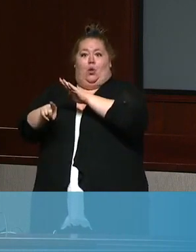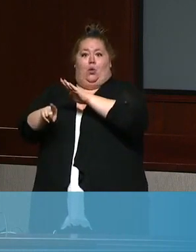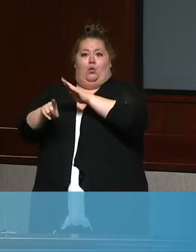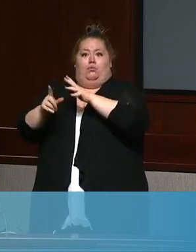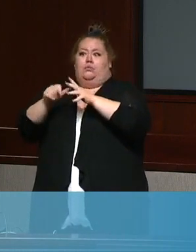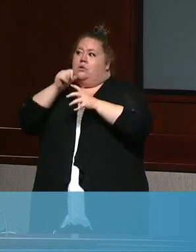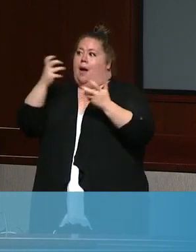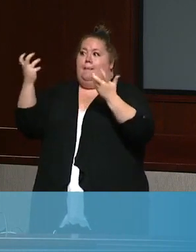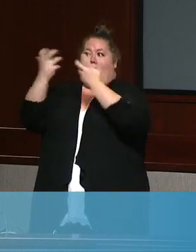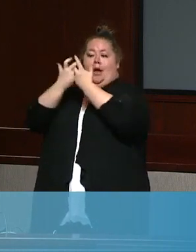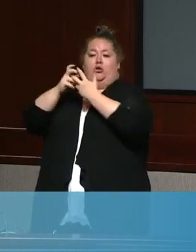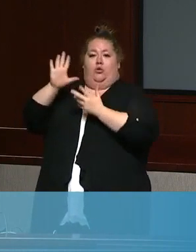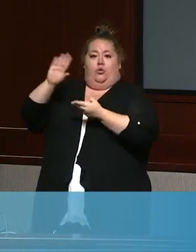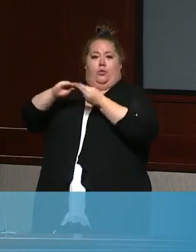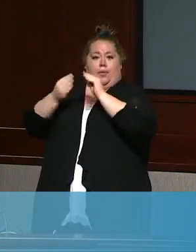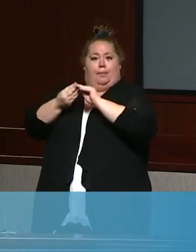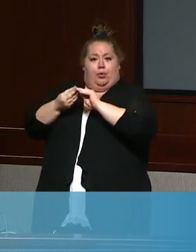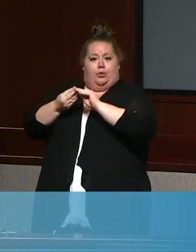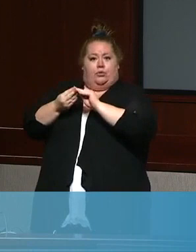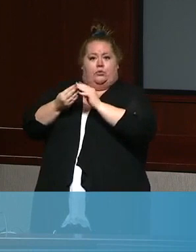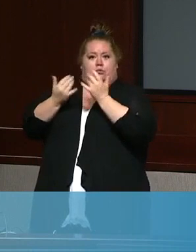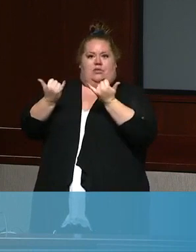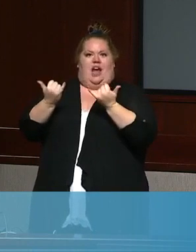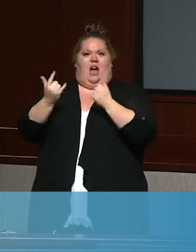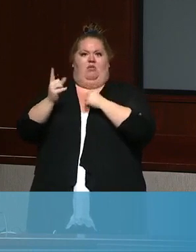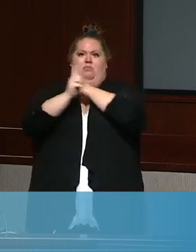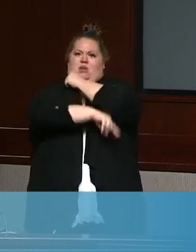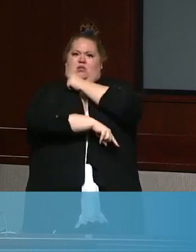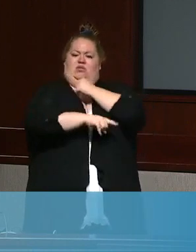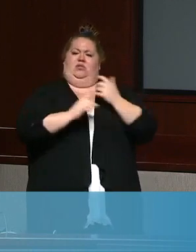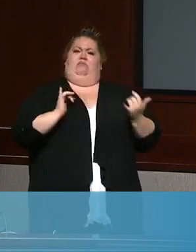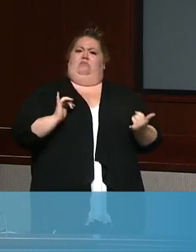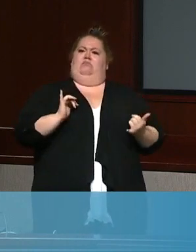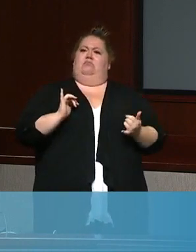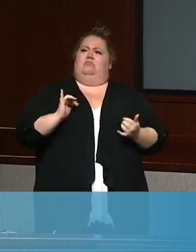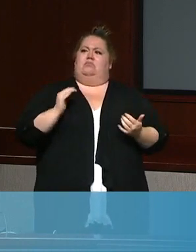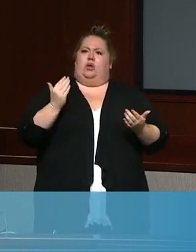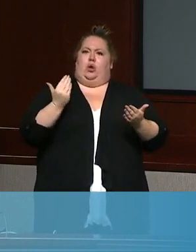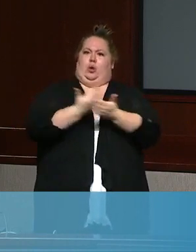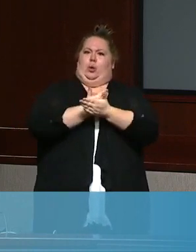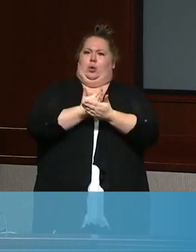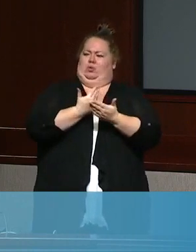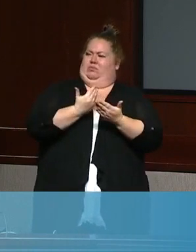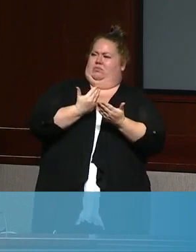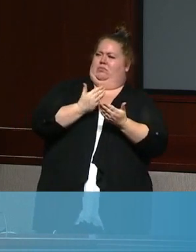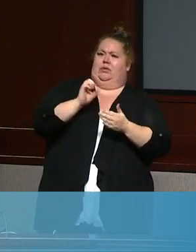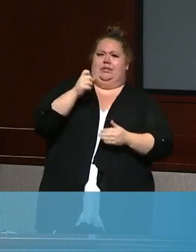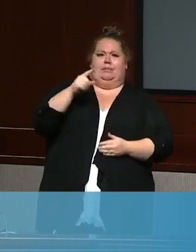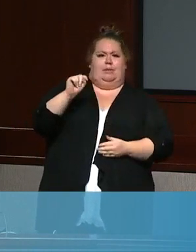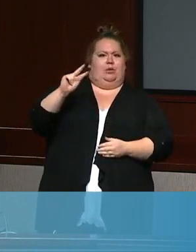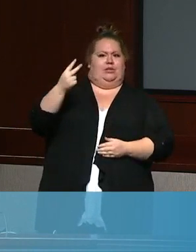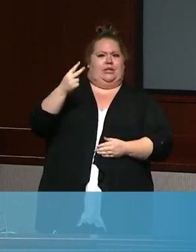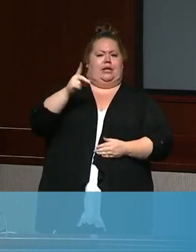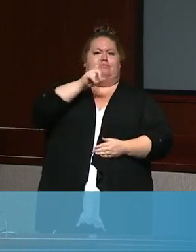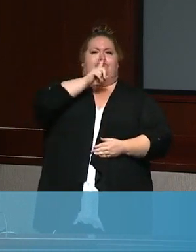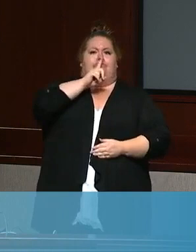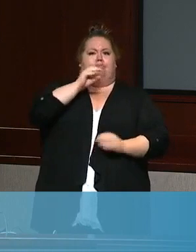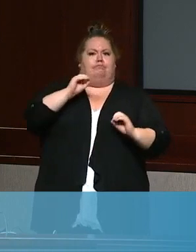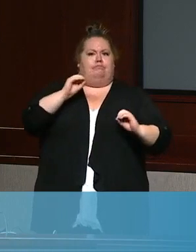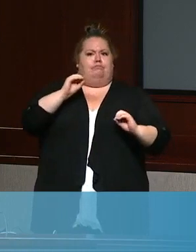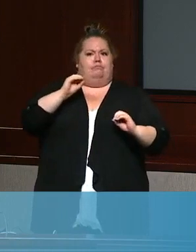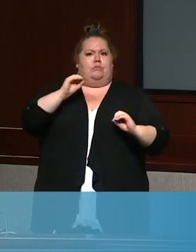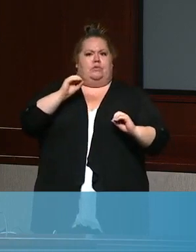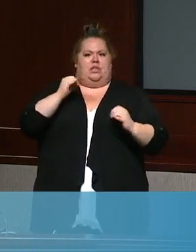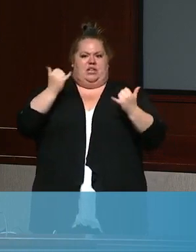state average. That was new. That was not something that was rolled out on September 2nd. There was no clarity on